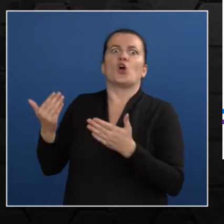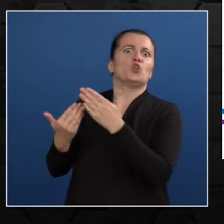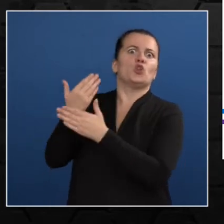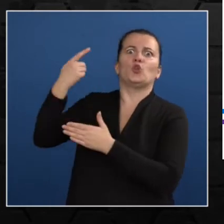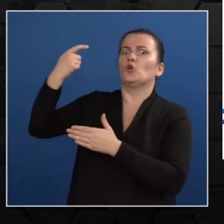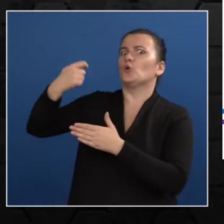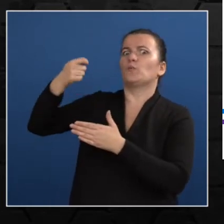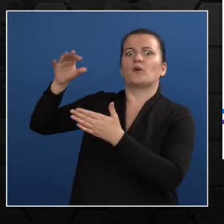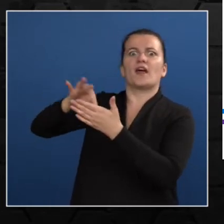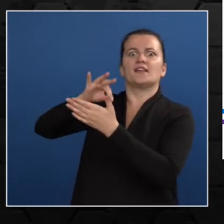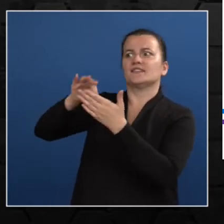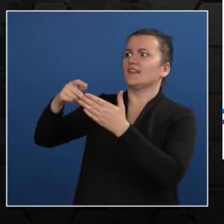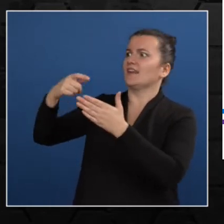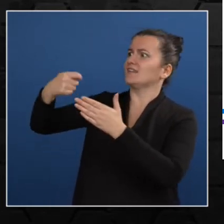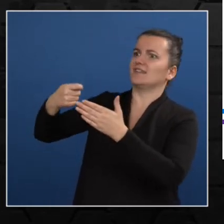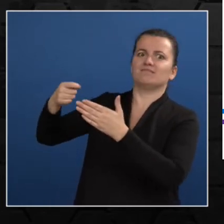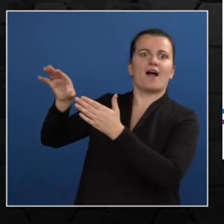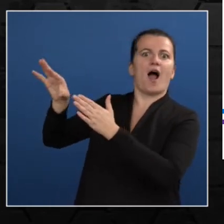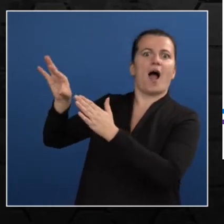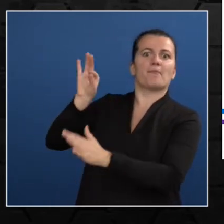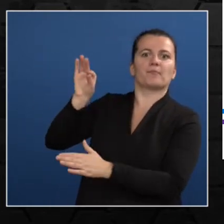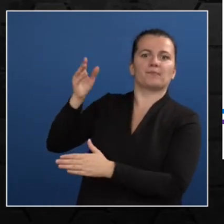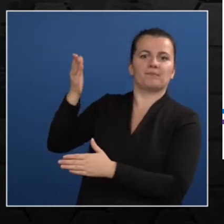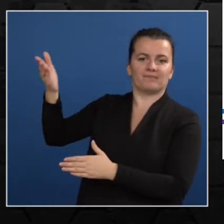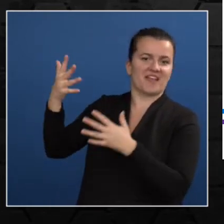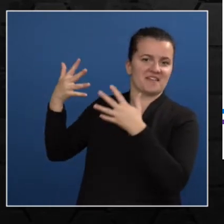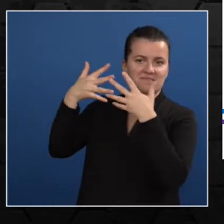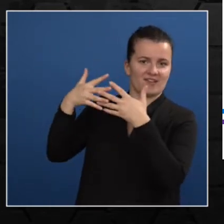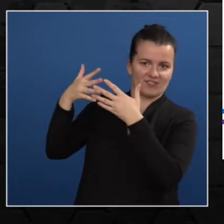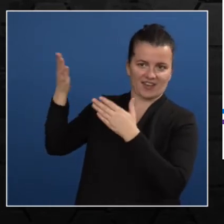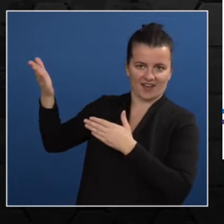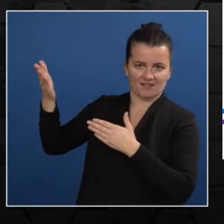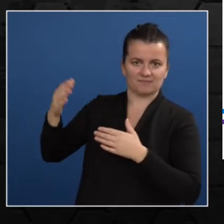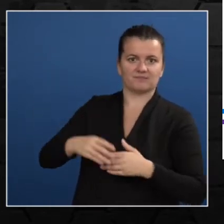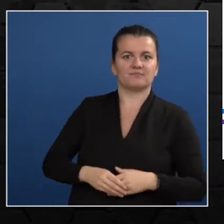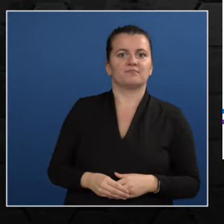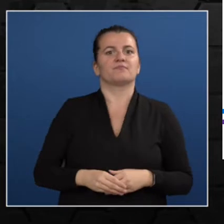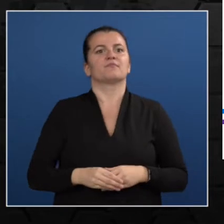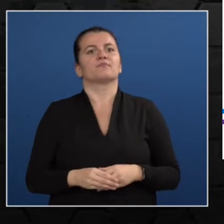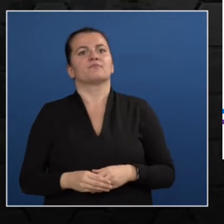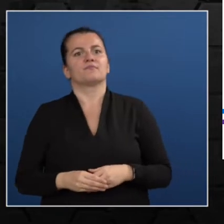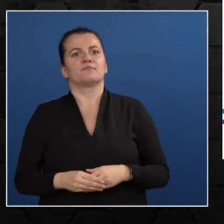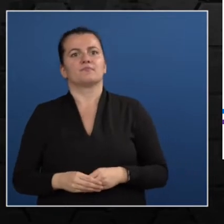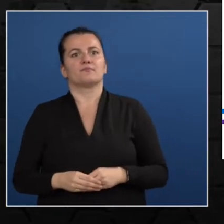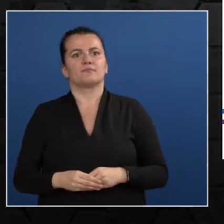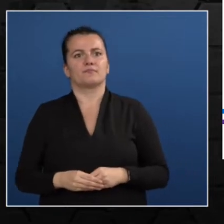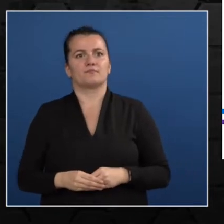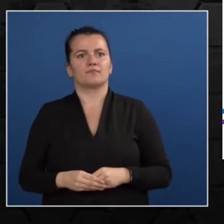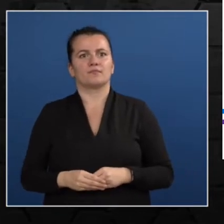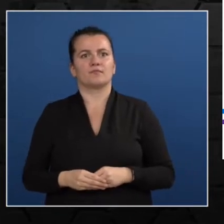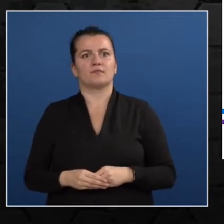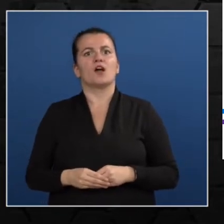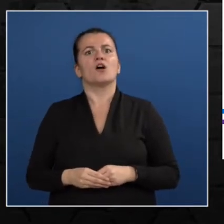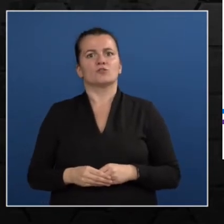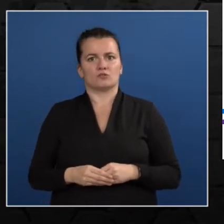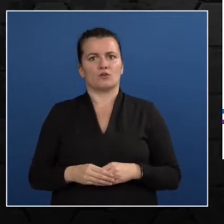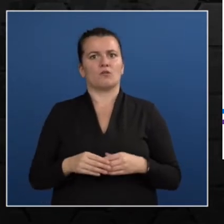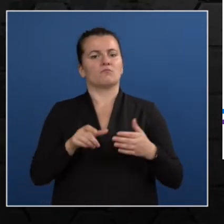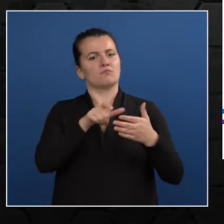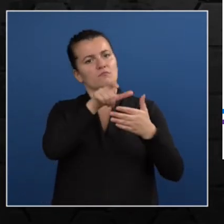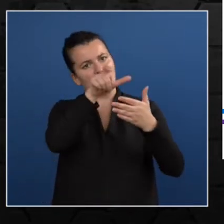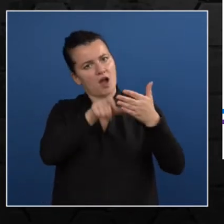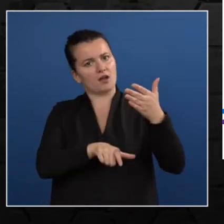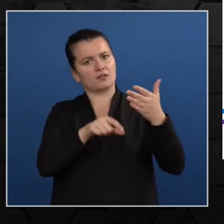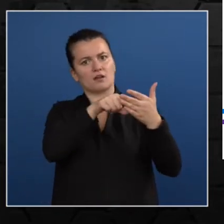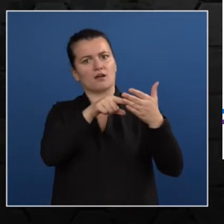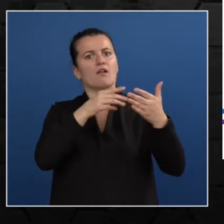US, and you want all of the candidates to be detected from your article automatically. And whenever a person